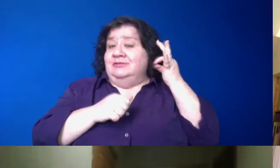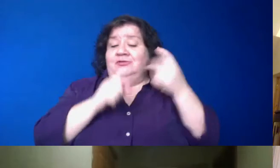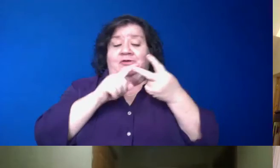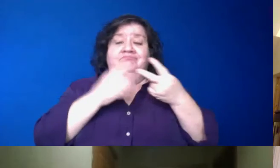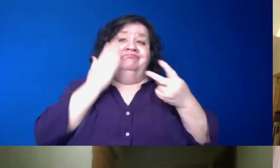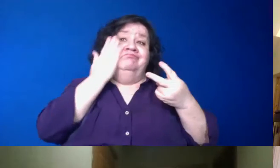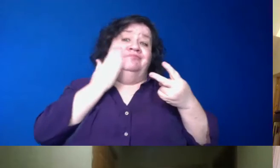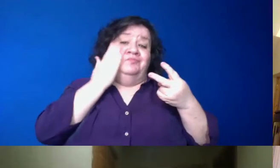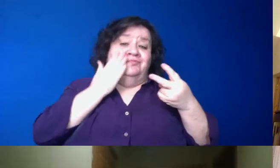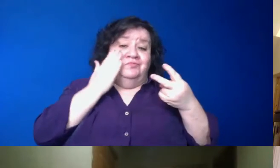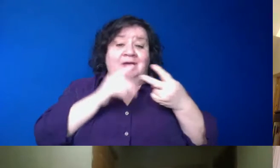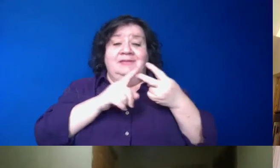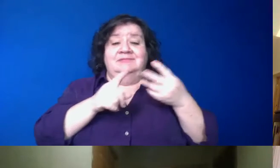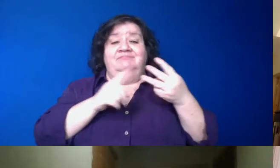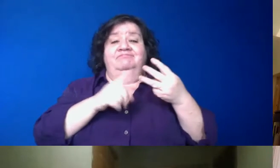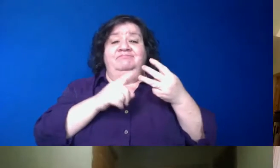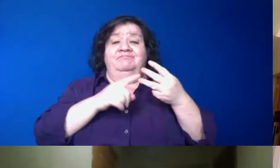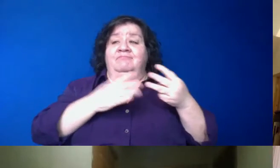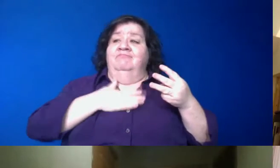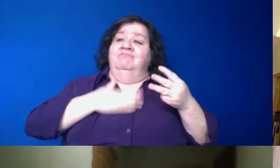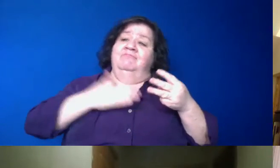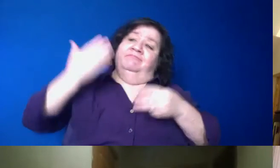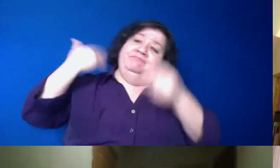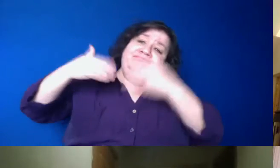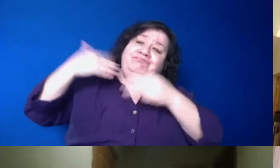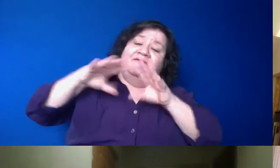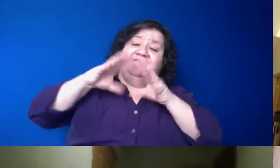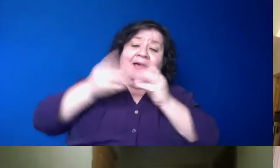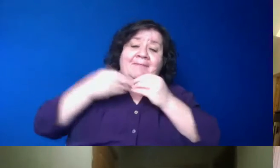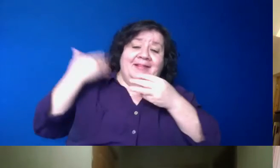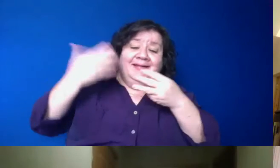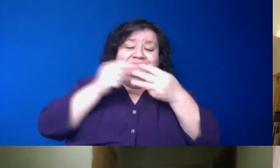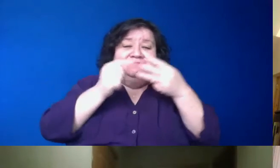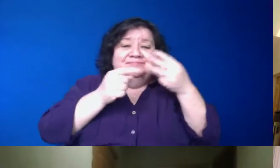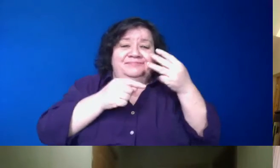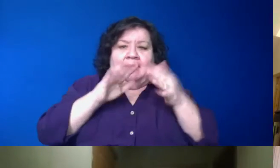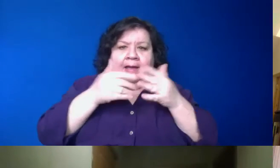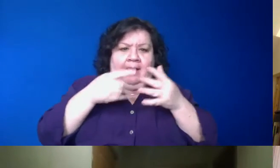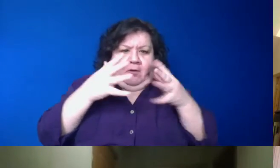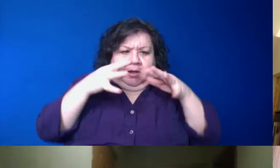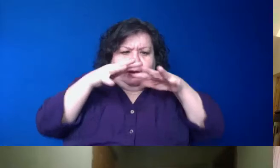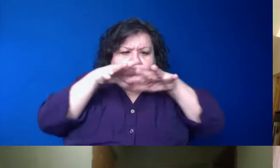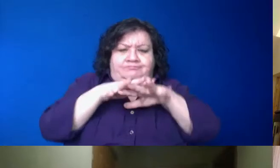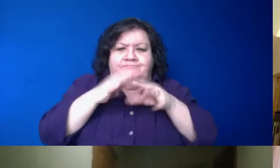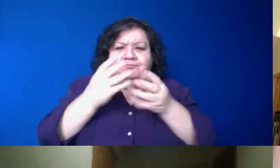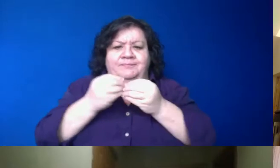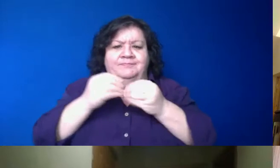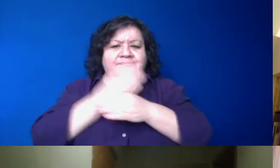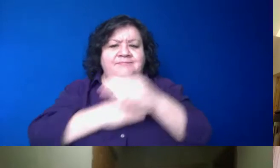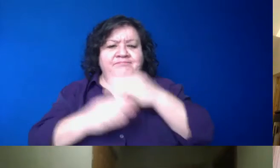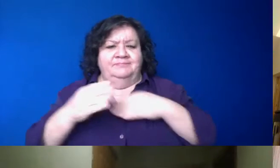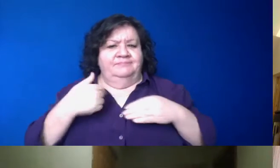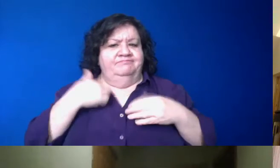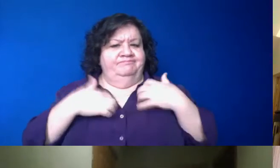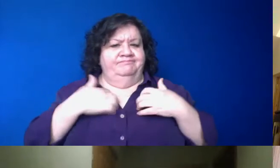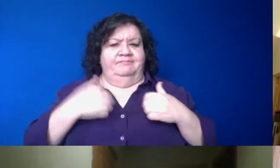in terms of thinking about this concept even more than we have in the past, among many of the other good